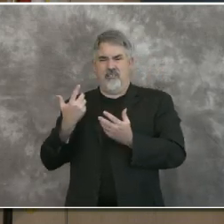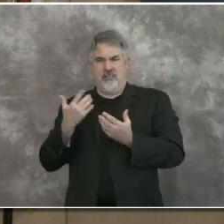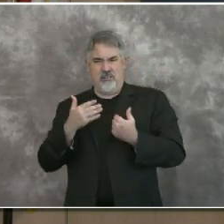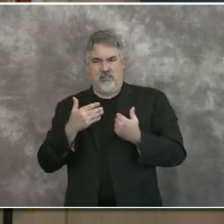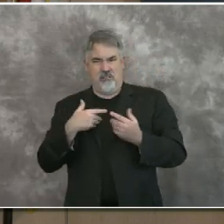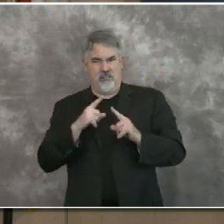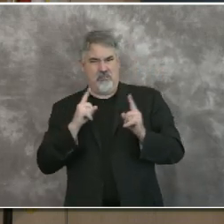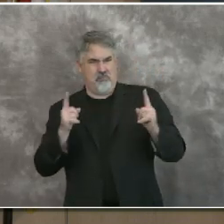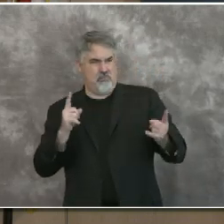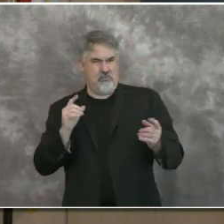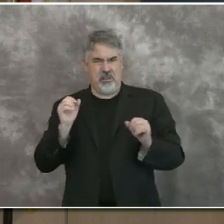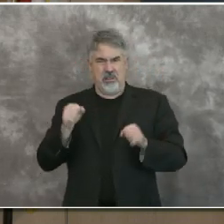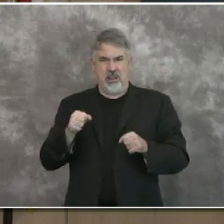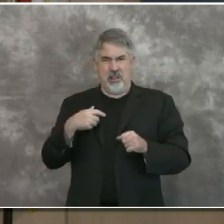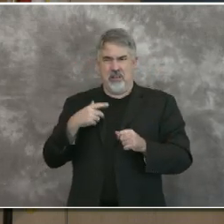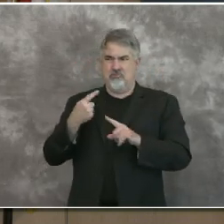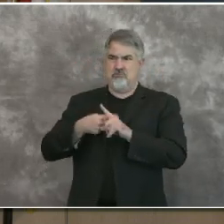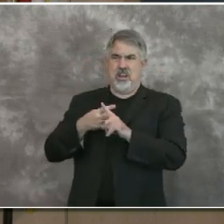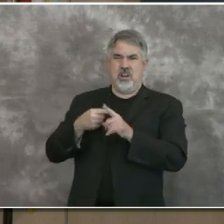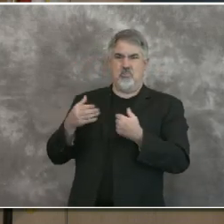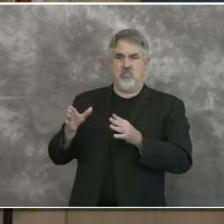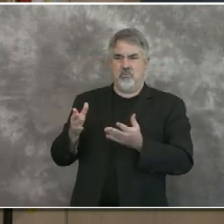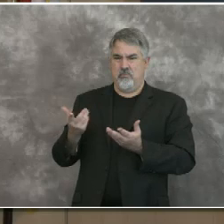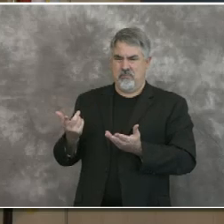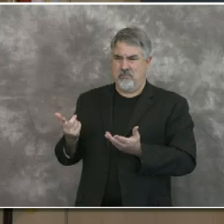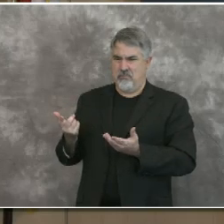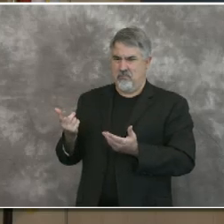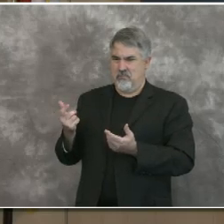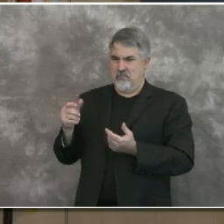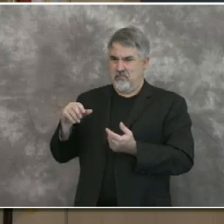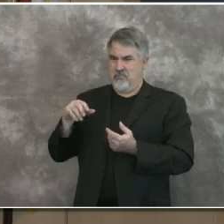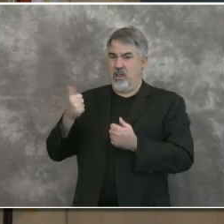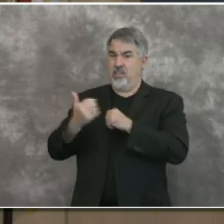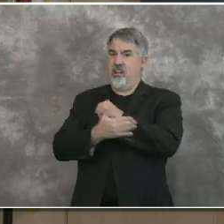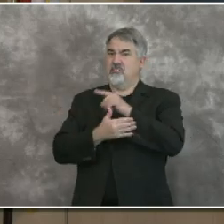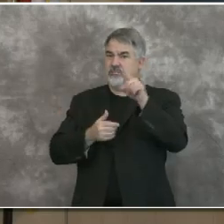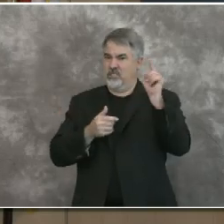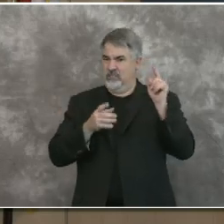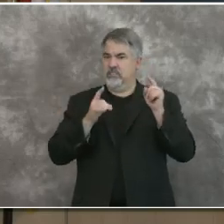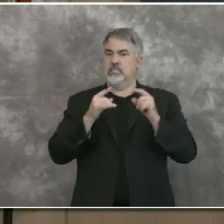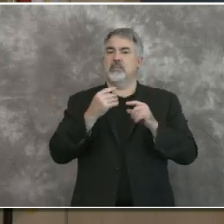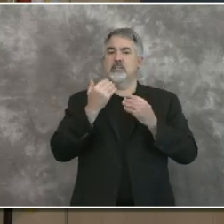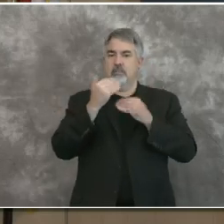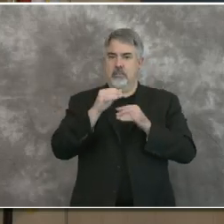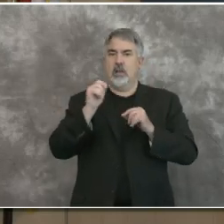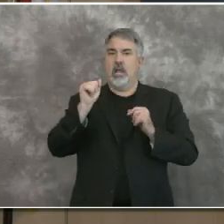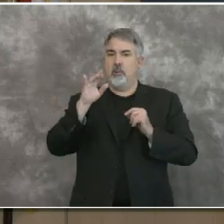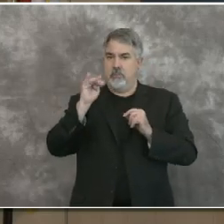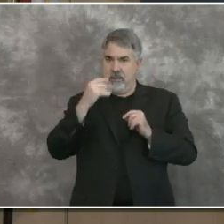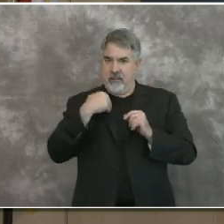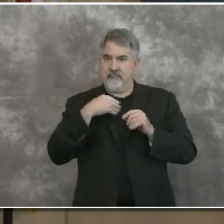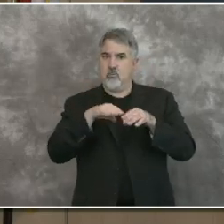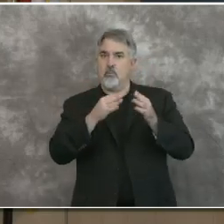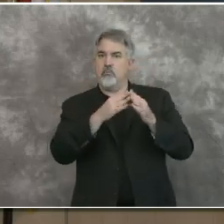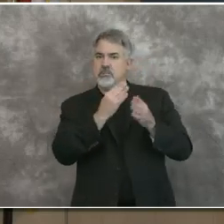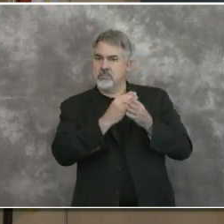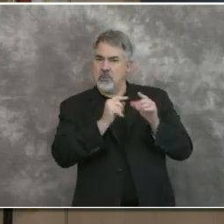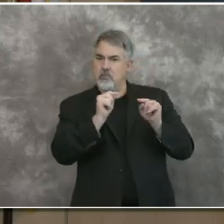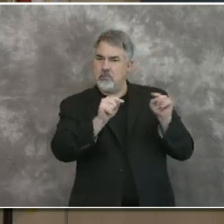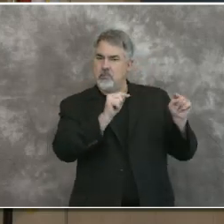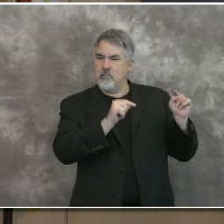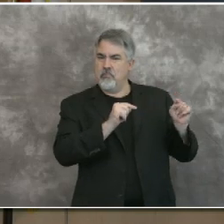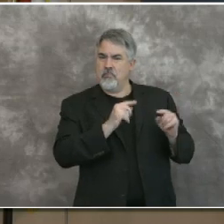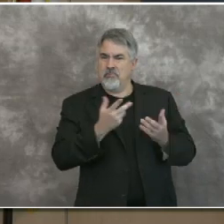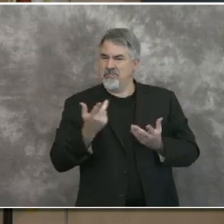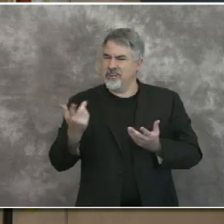aren't any local restrictions like some other counties and cities that limit them from leasing to anyone other than essential workers. Okay, Dr. Wooten's